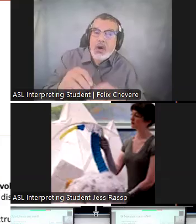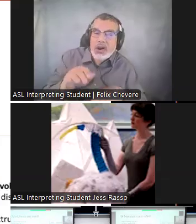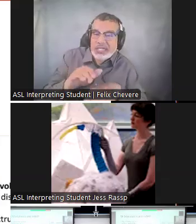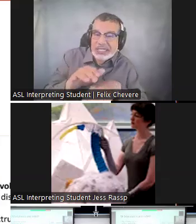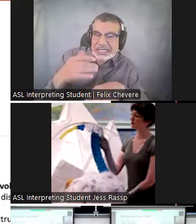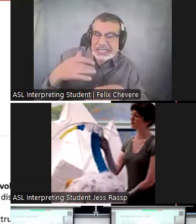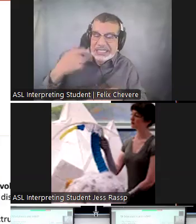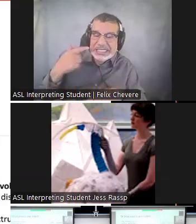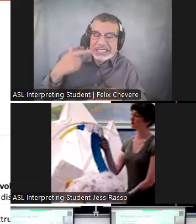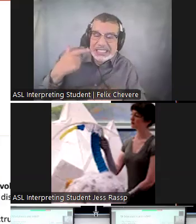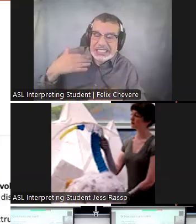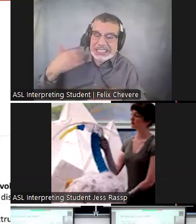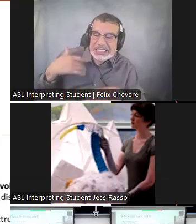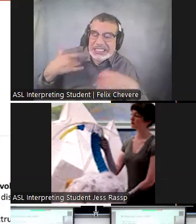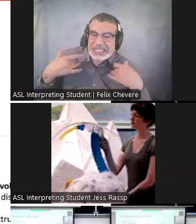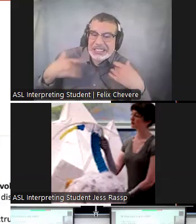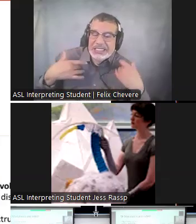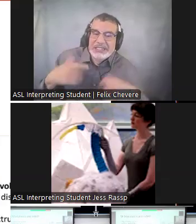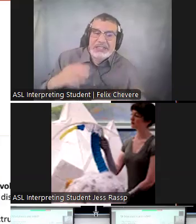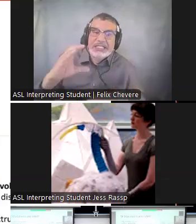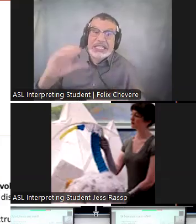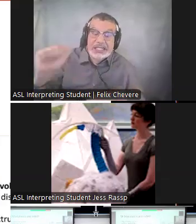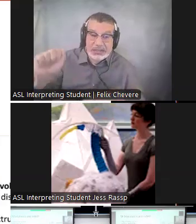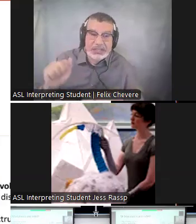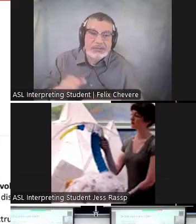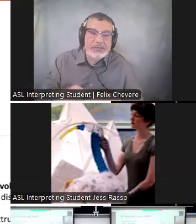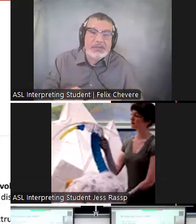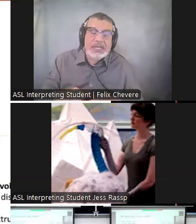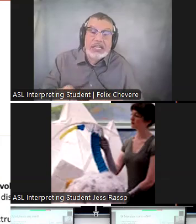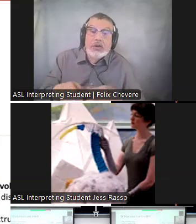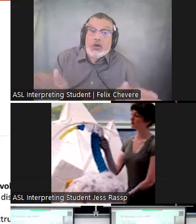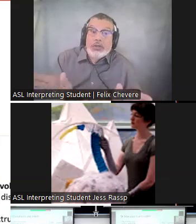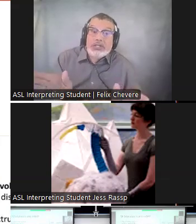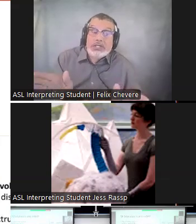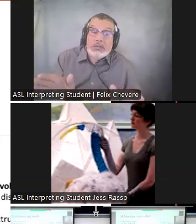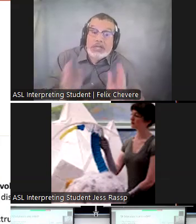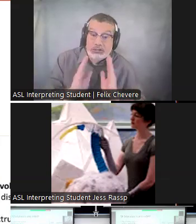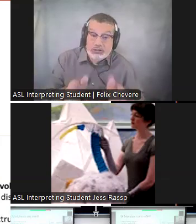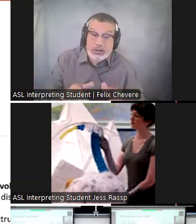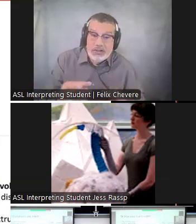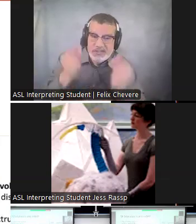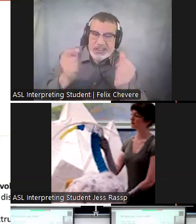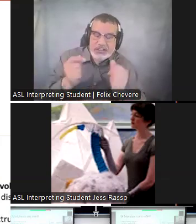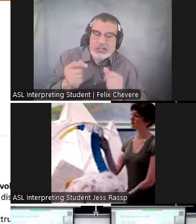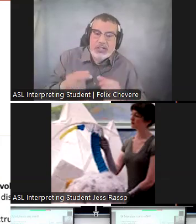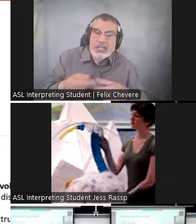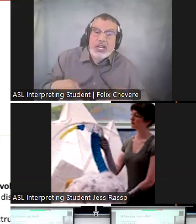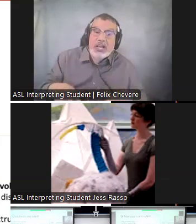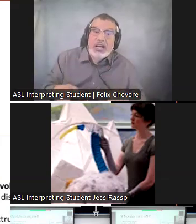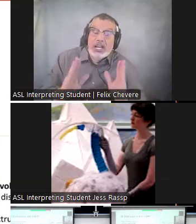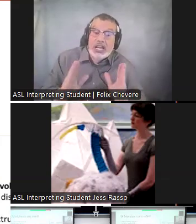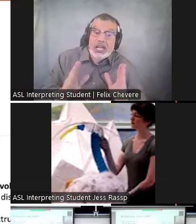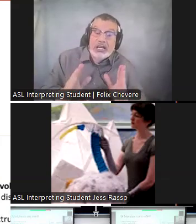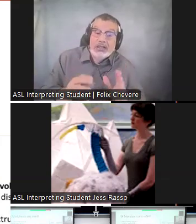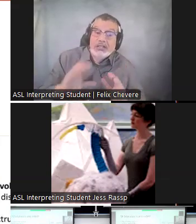So the calcium comes in, it opens up that channel faster and allows more potassium out. And you'll see